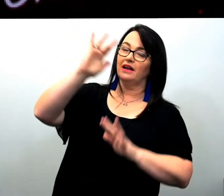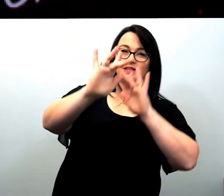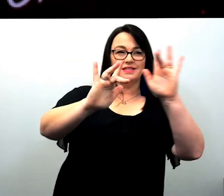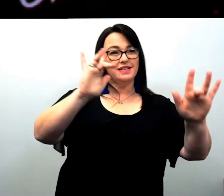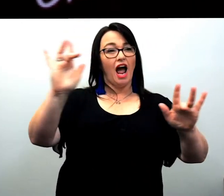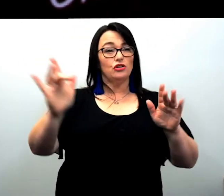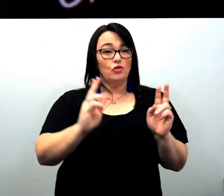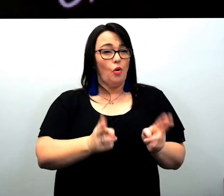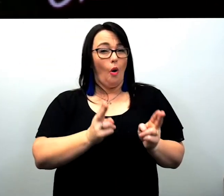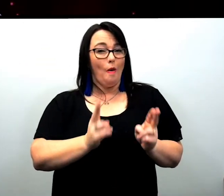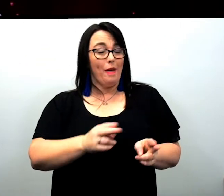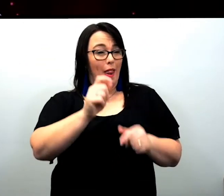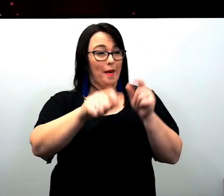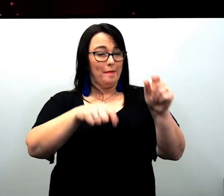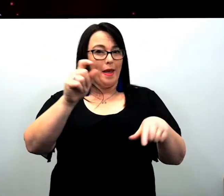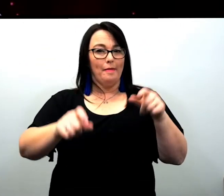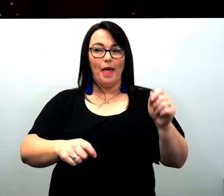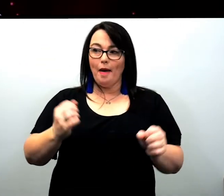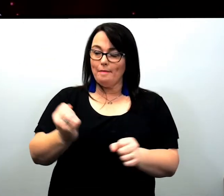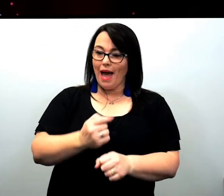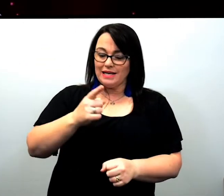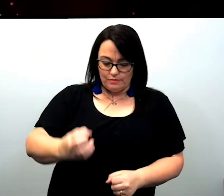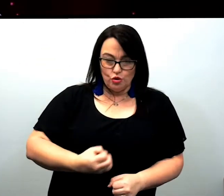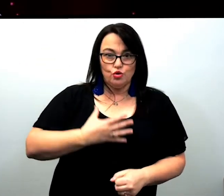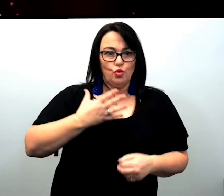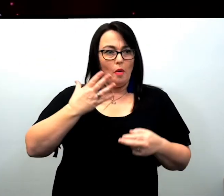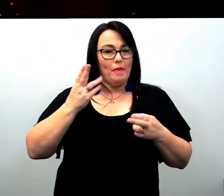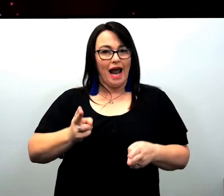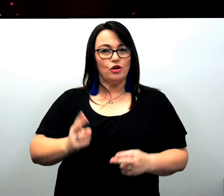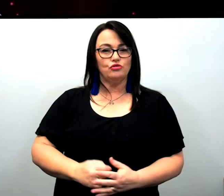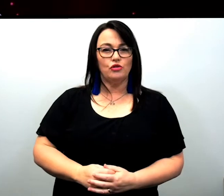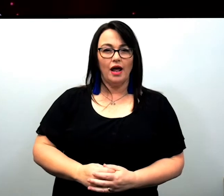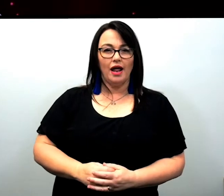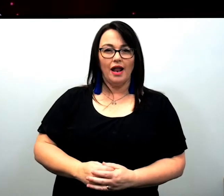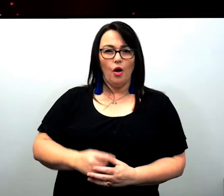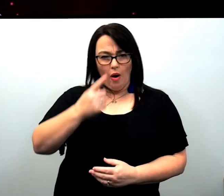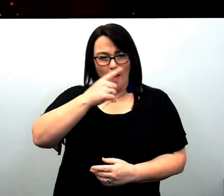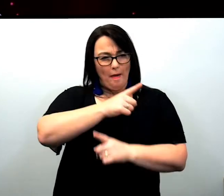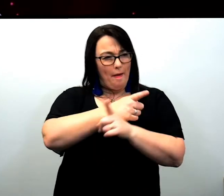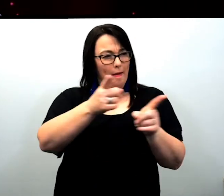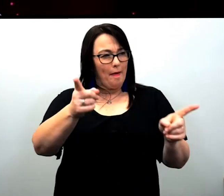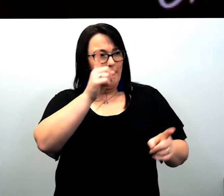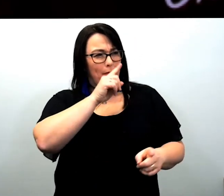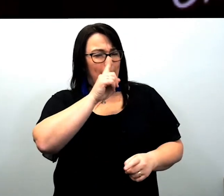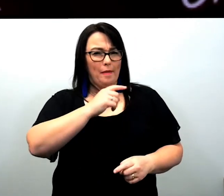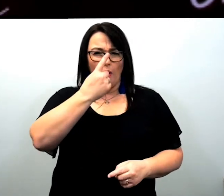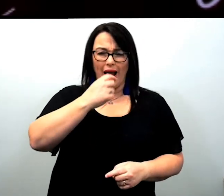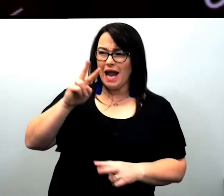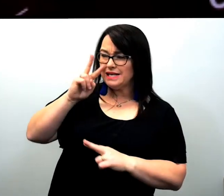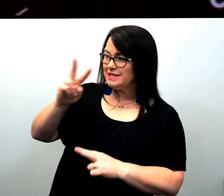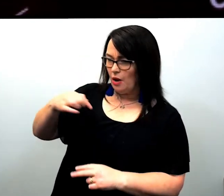them extraordinary, that comes and takes broken people and makes them trophies of grace, that turns us from sinners to